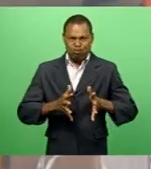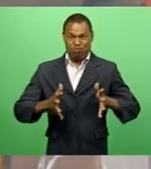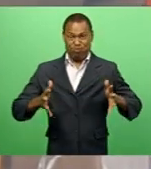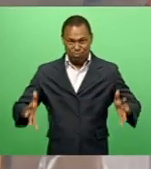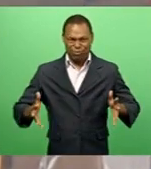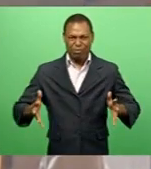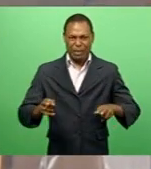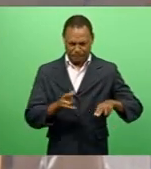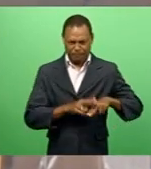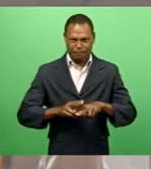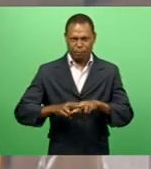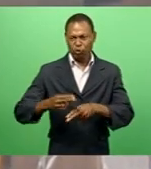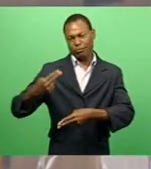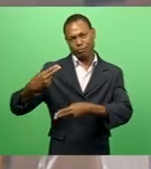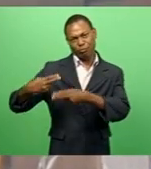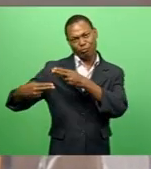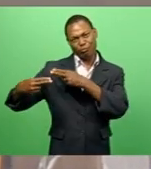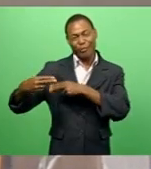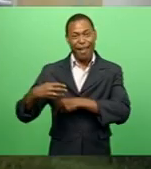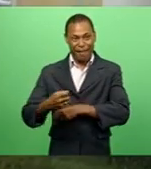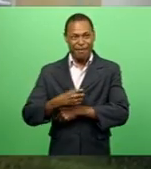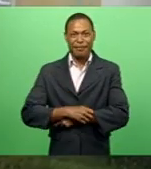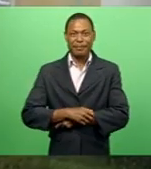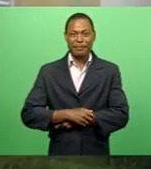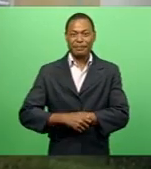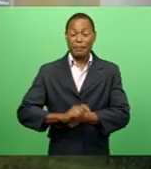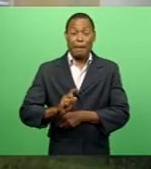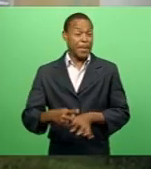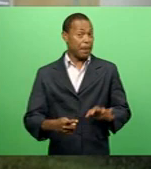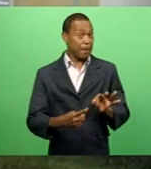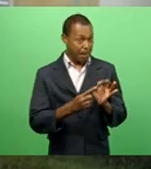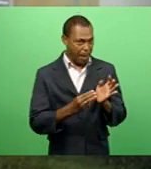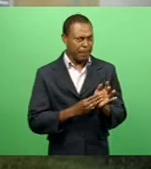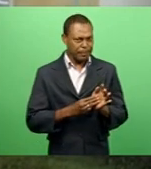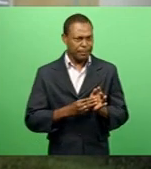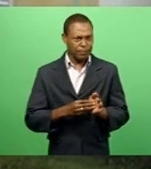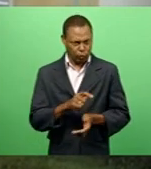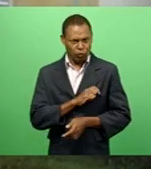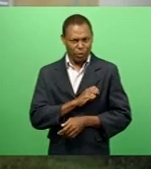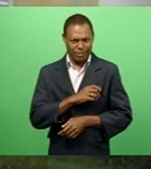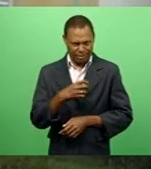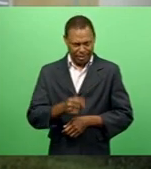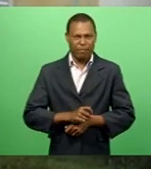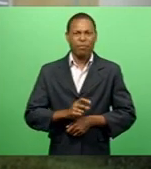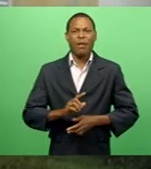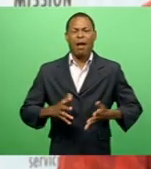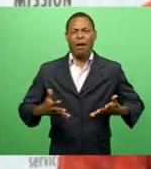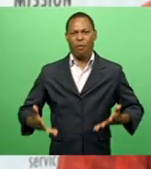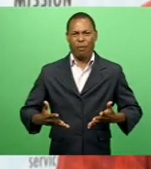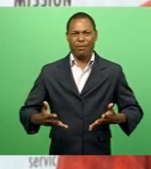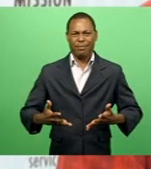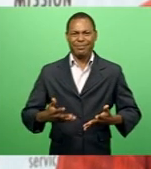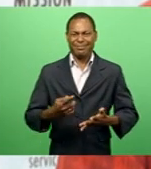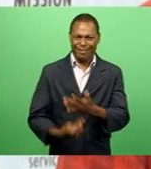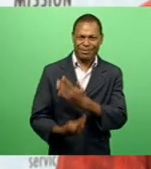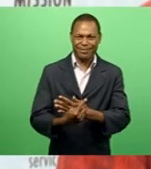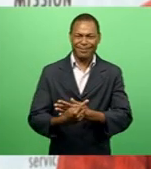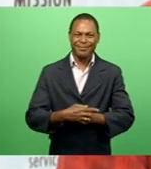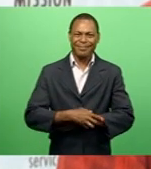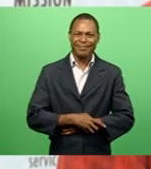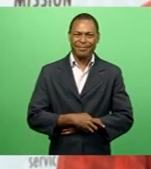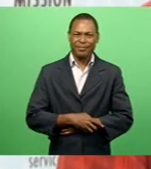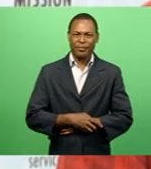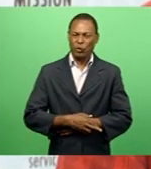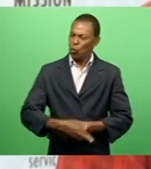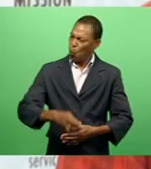in Fijian history. But the Prime Minister stresses they have the organizational capacity to pull it off. We have